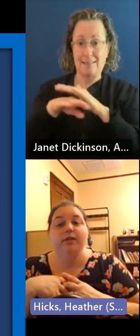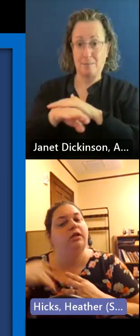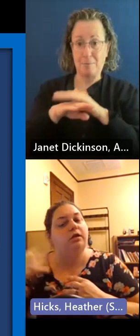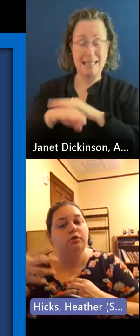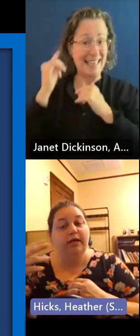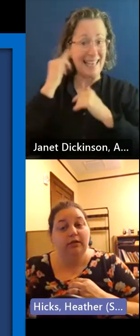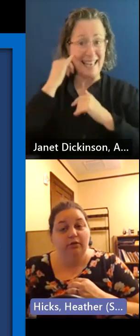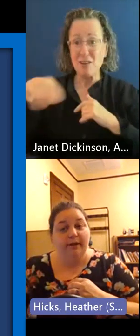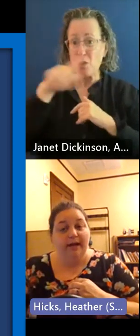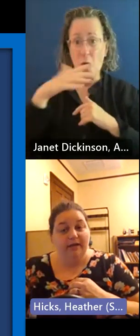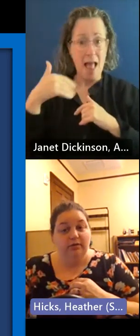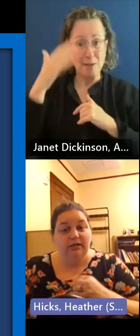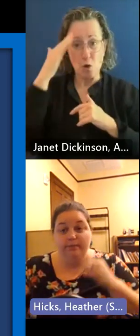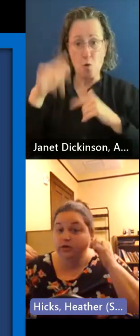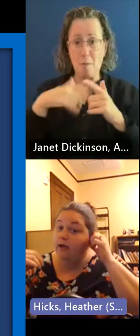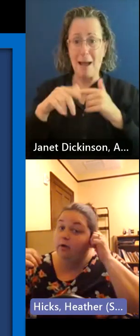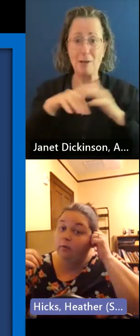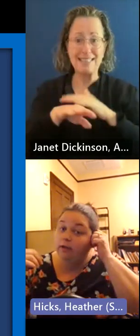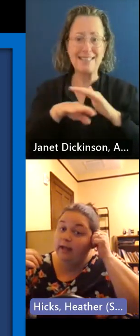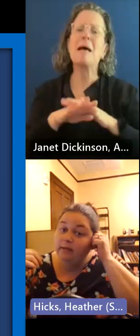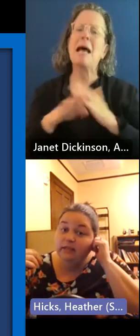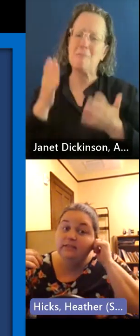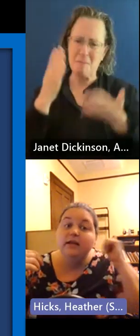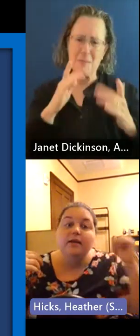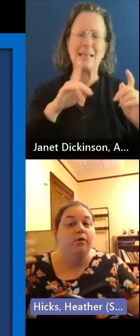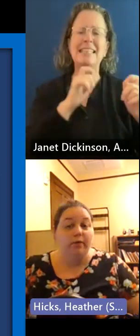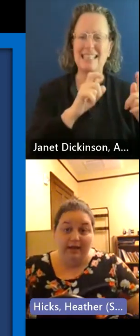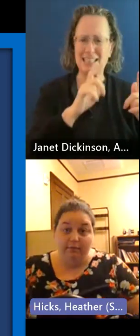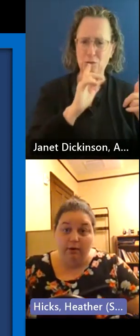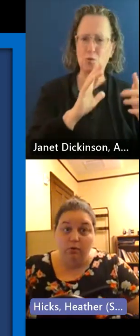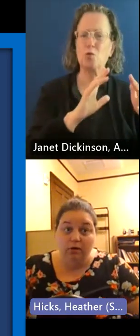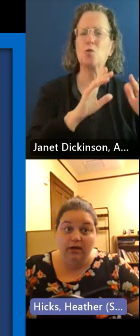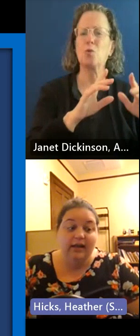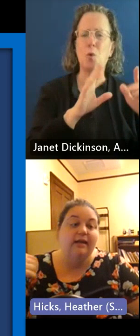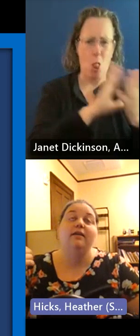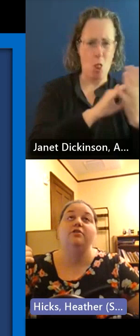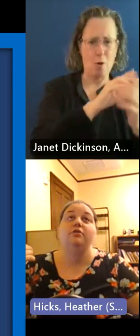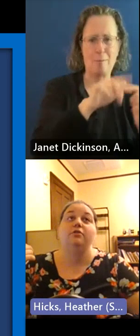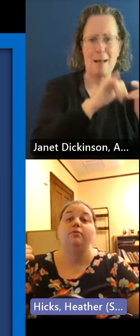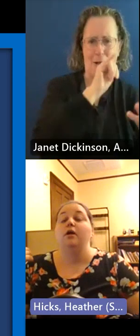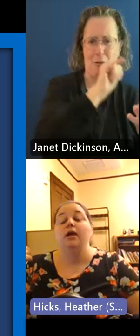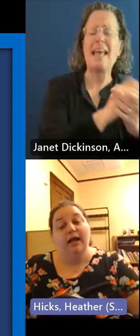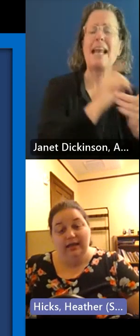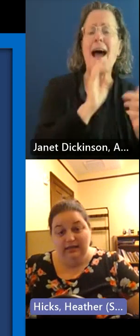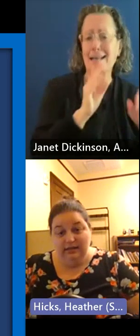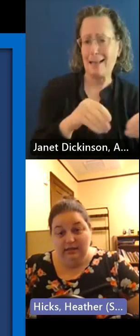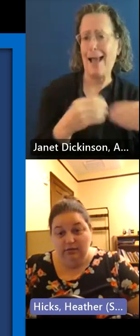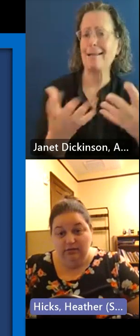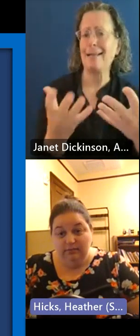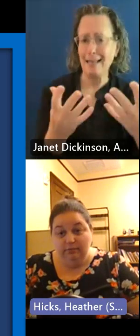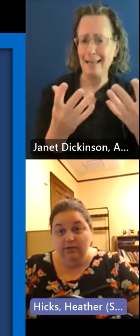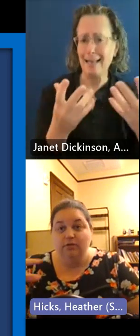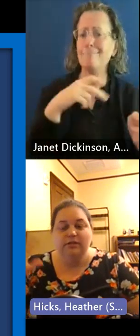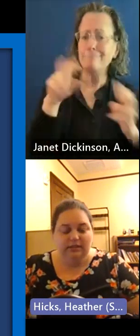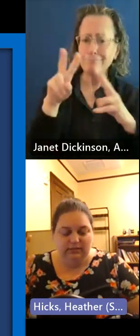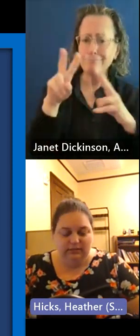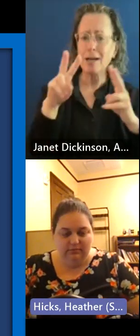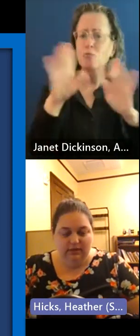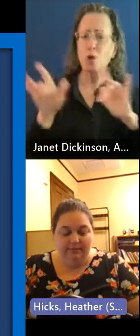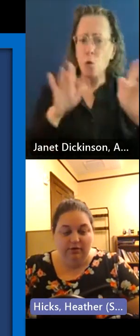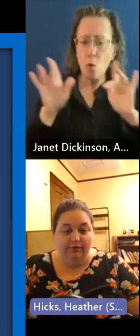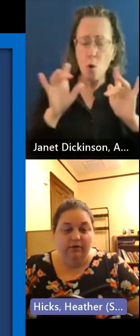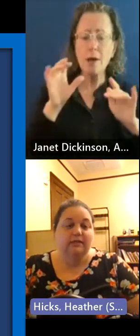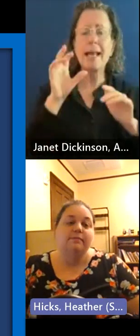about accessibility, you might need to go back and do a deeper dive on what that means. We have a recording I can get you. I can send you some